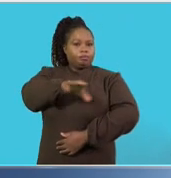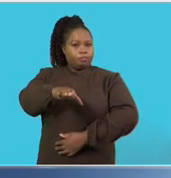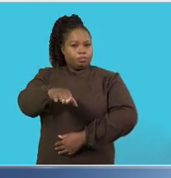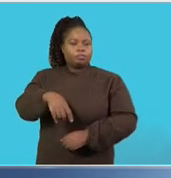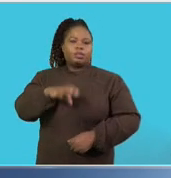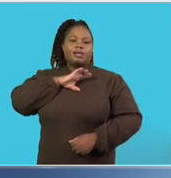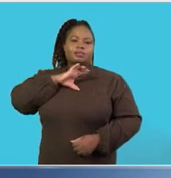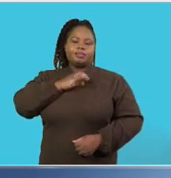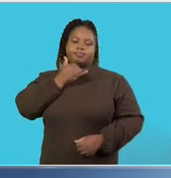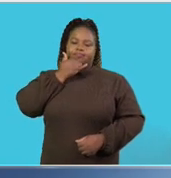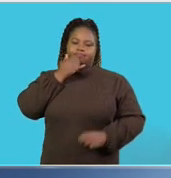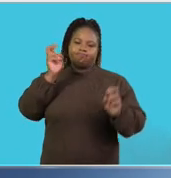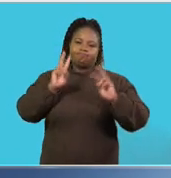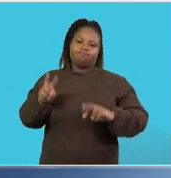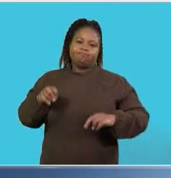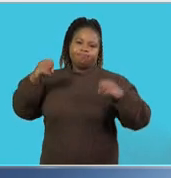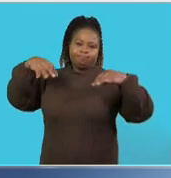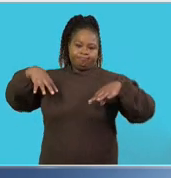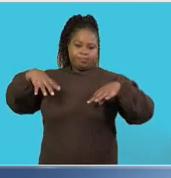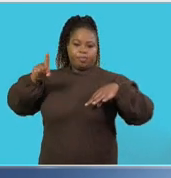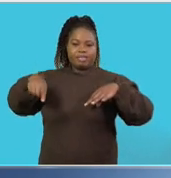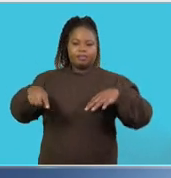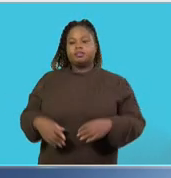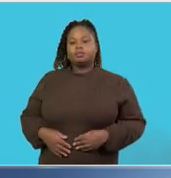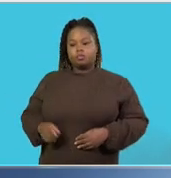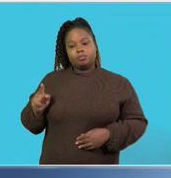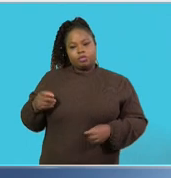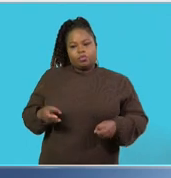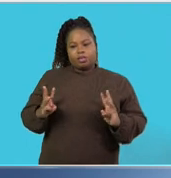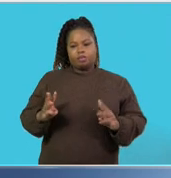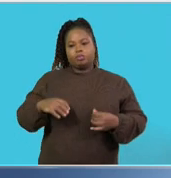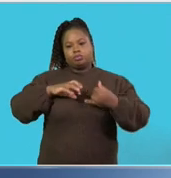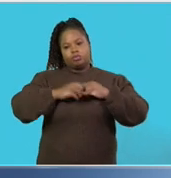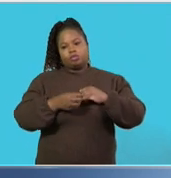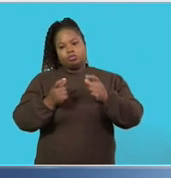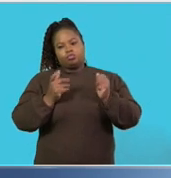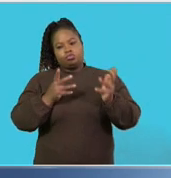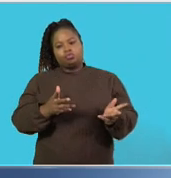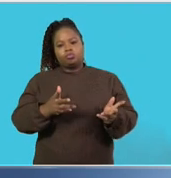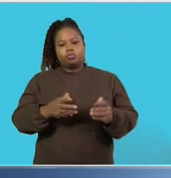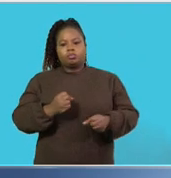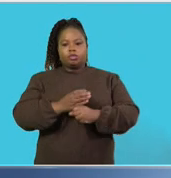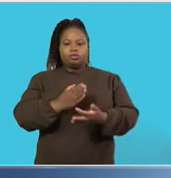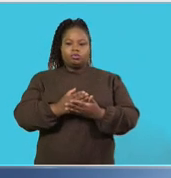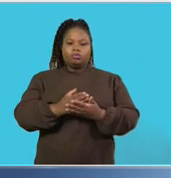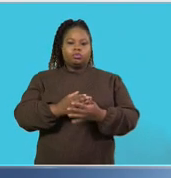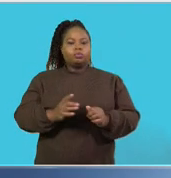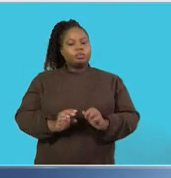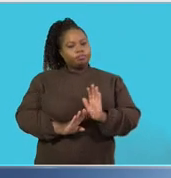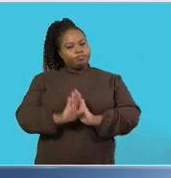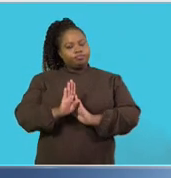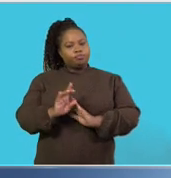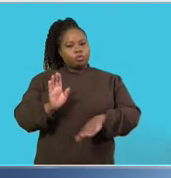that our customers have electricity. So this is a way to try and escalate and expedite